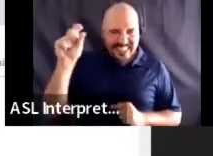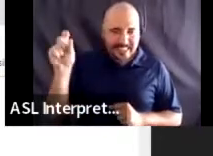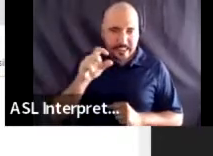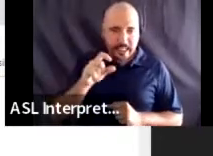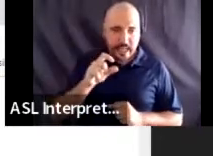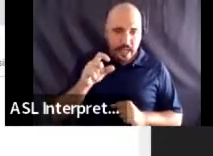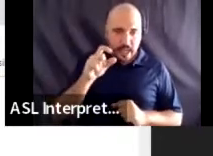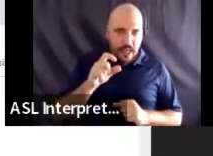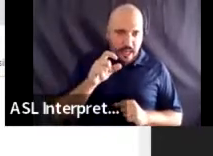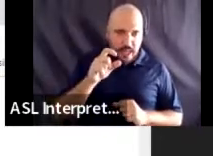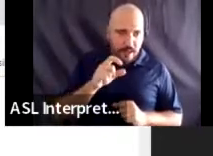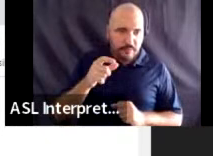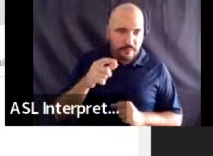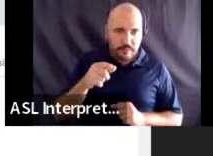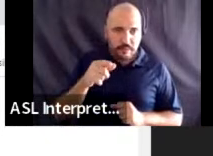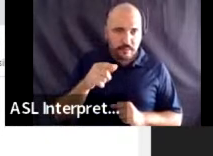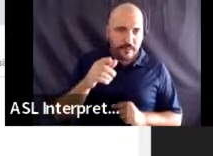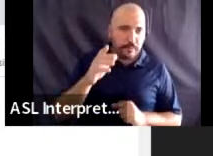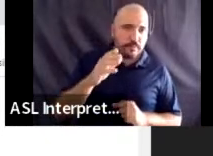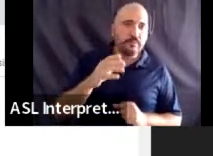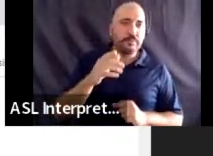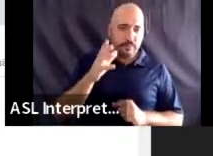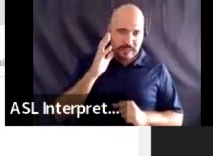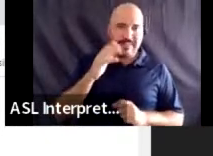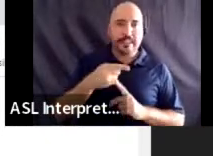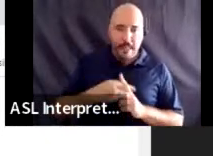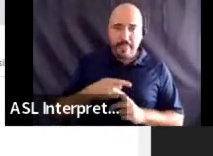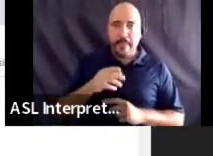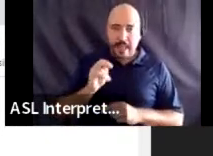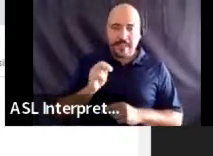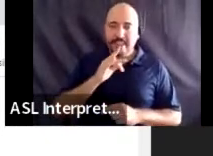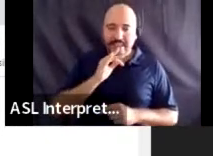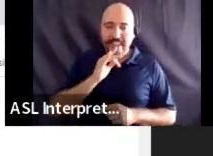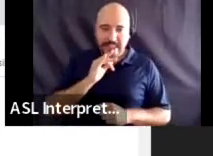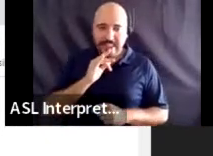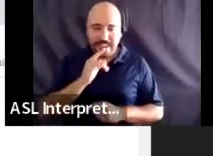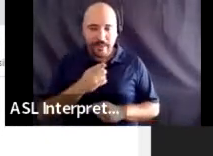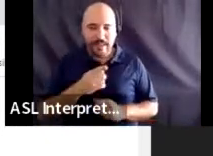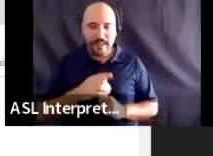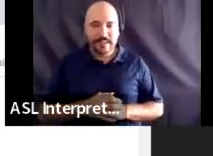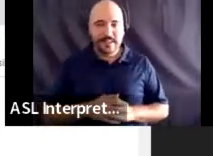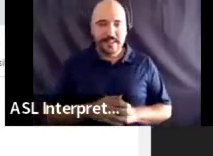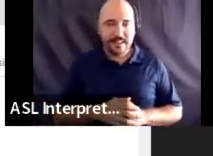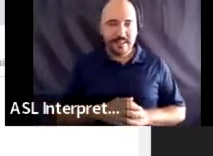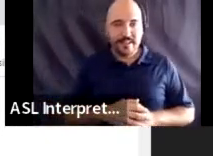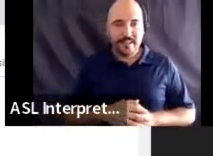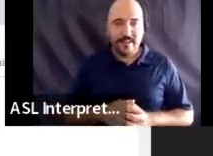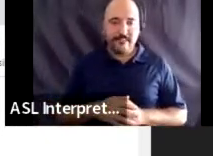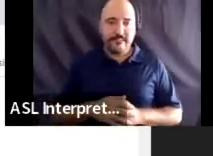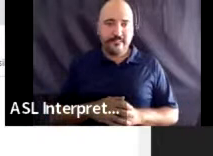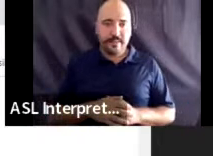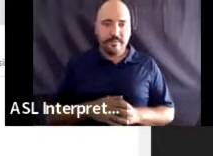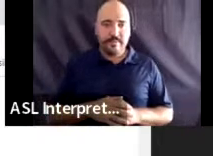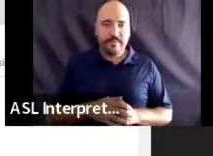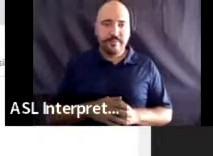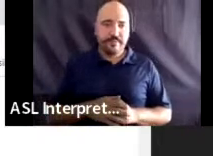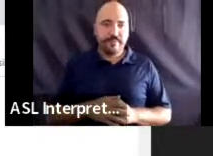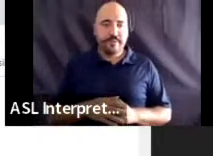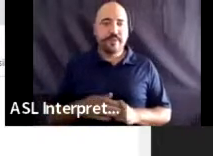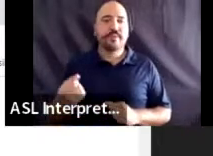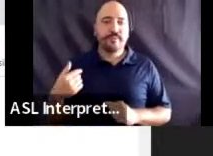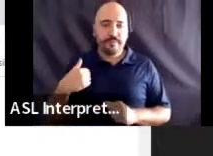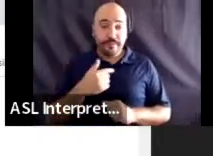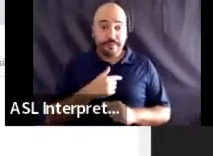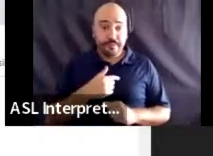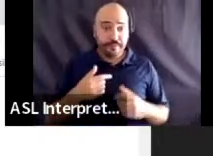right. Previous month button heading. Previous month button to there activate. We go. I guess I was already had skipped it. So all right. So we have, if